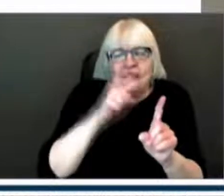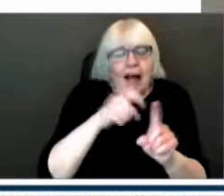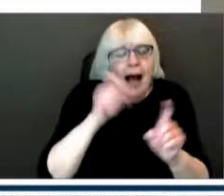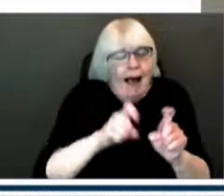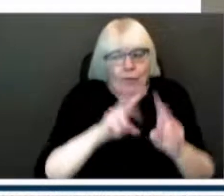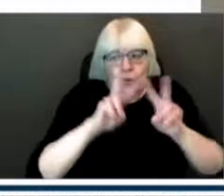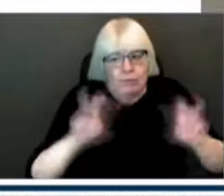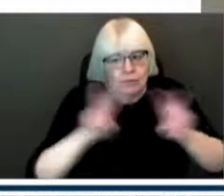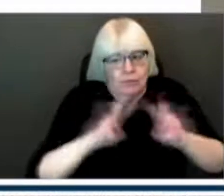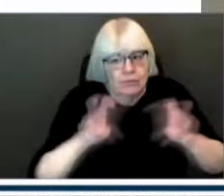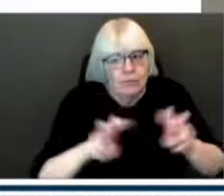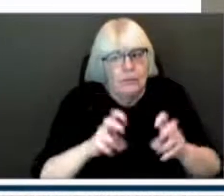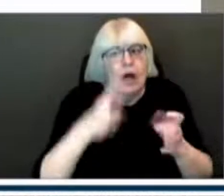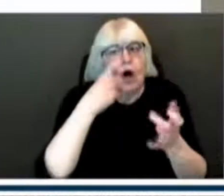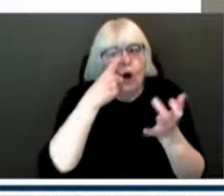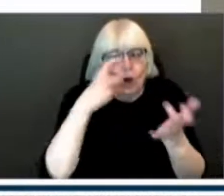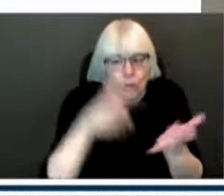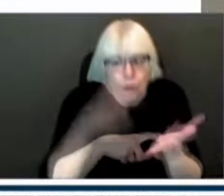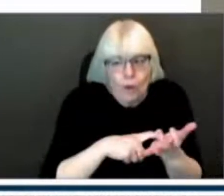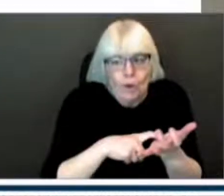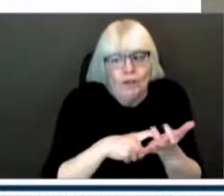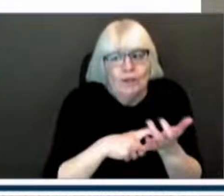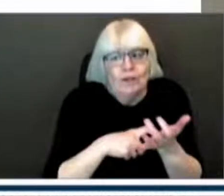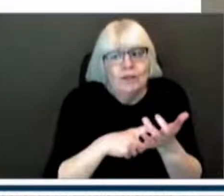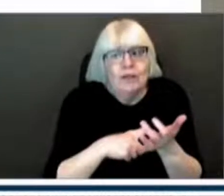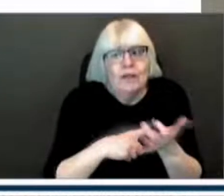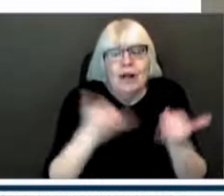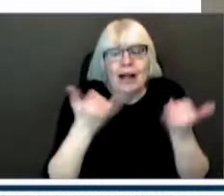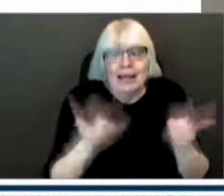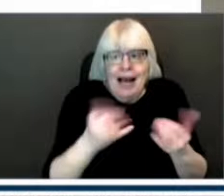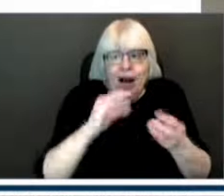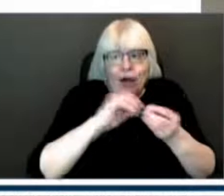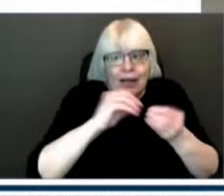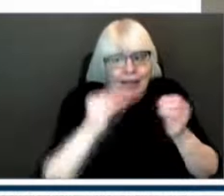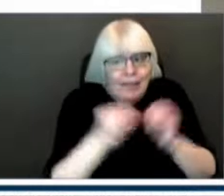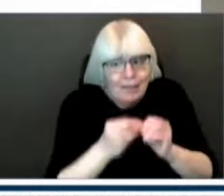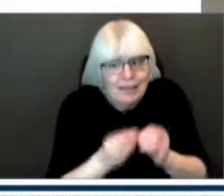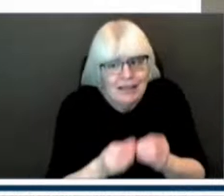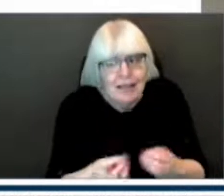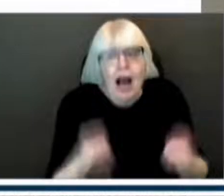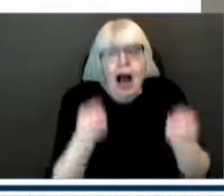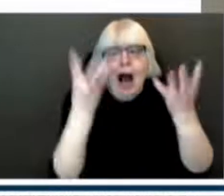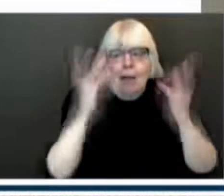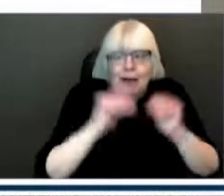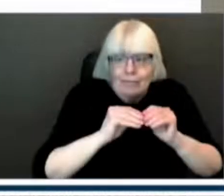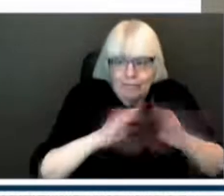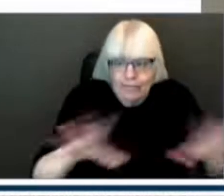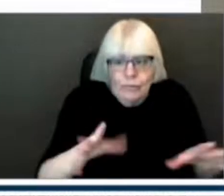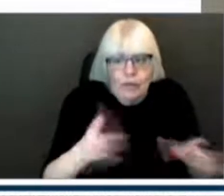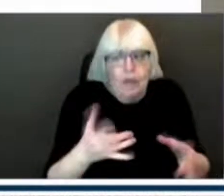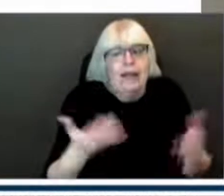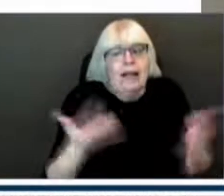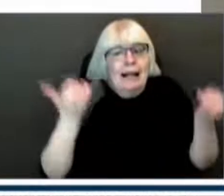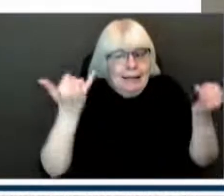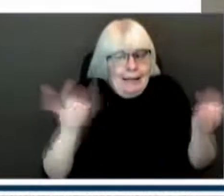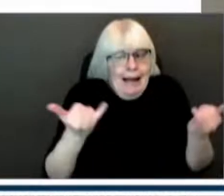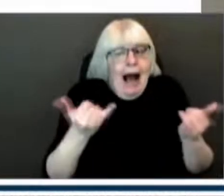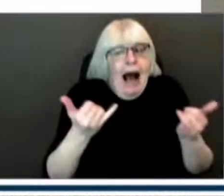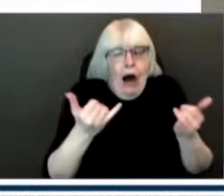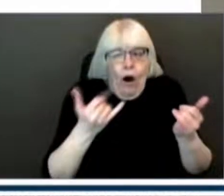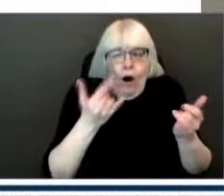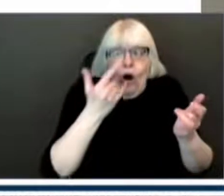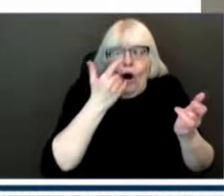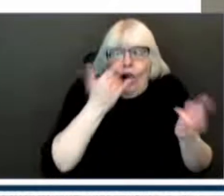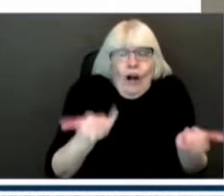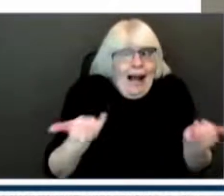our case numbers and outbreaks and all those things that I outlined are well on their way trending downward, and we're starting to see the beginning of that